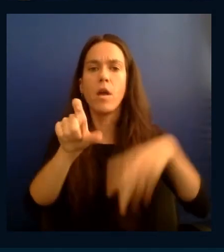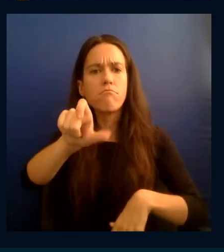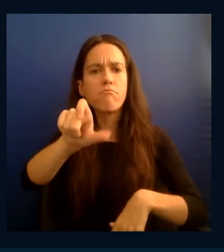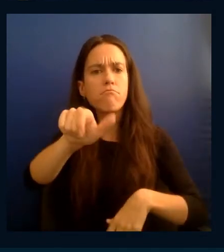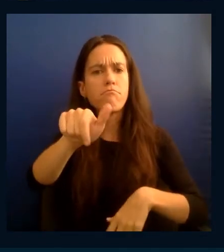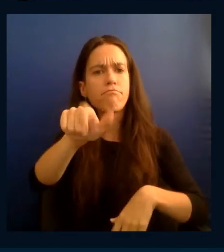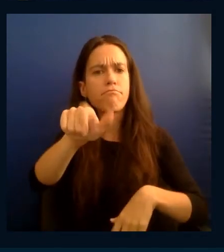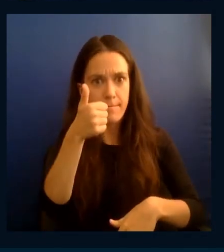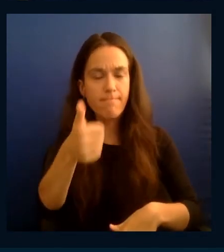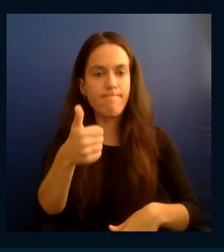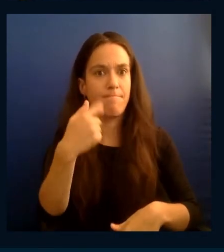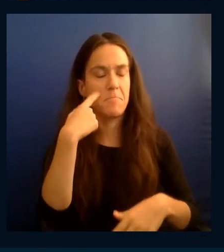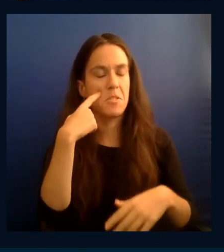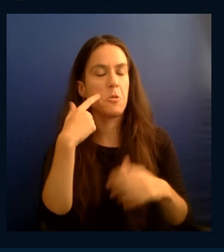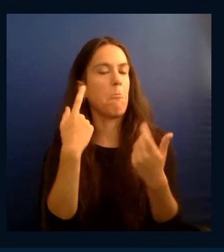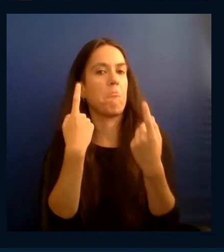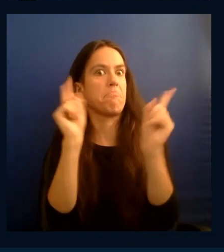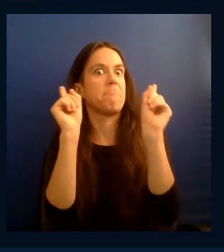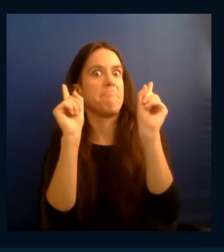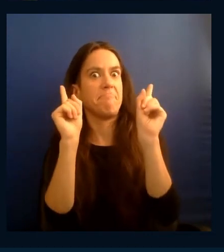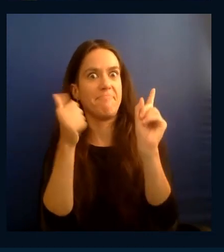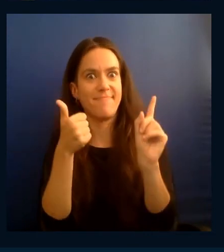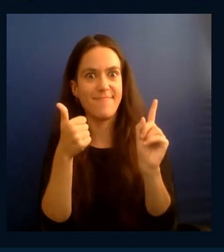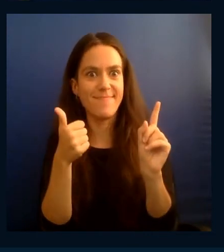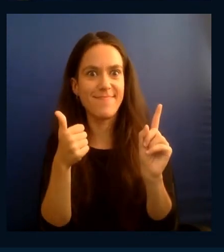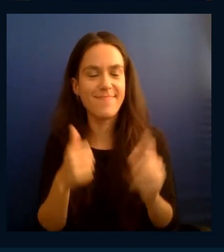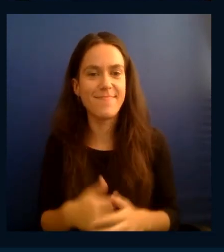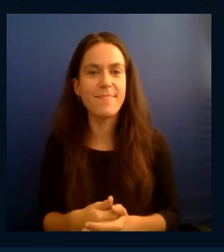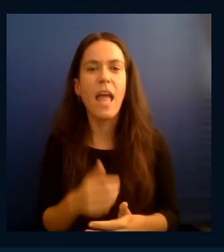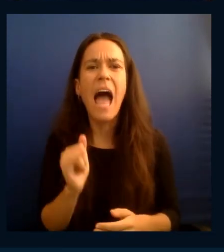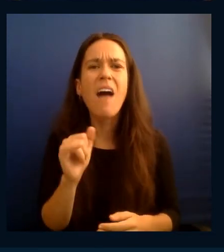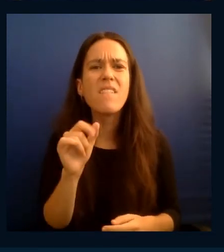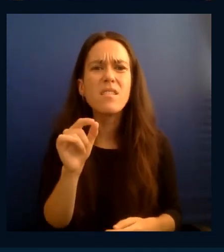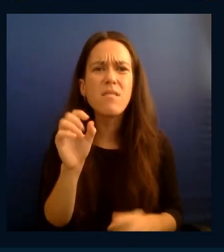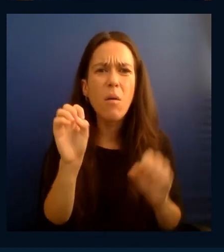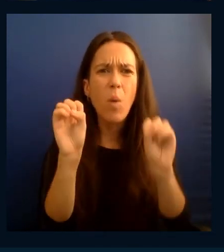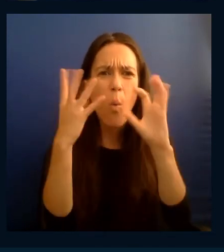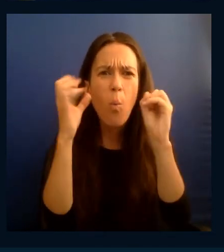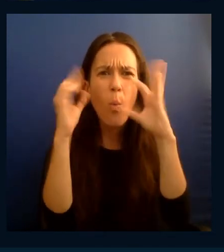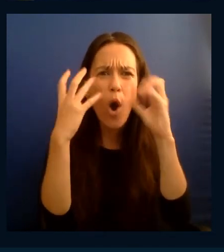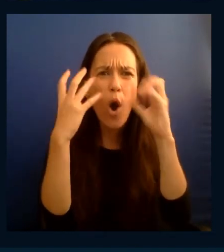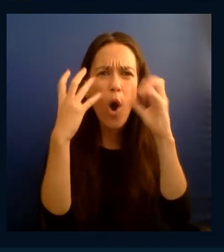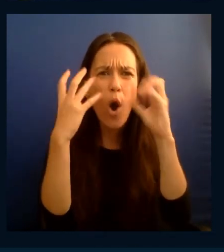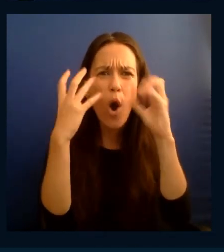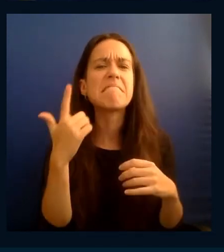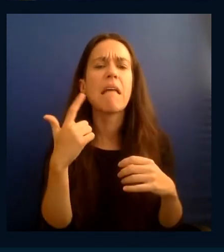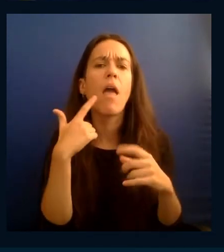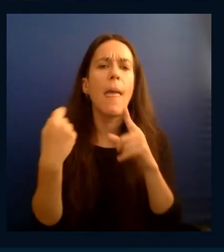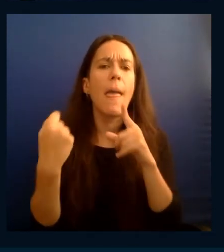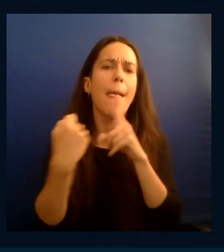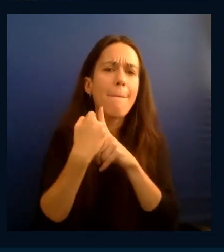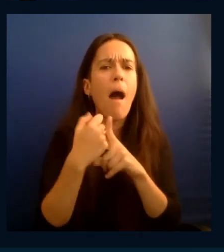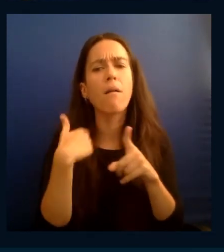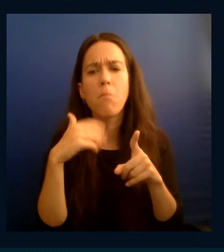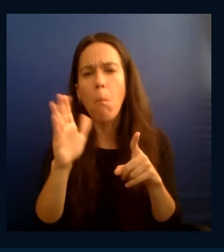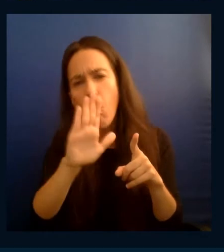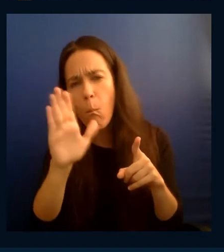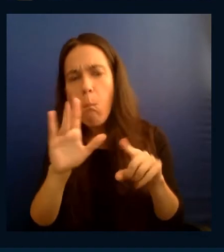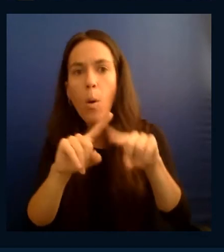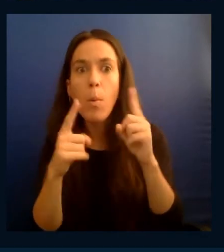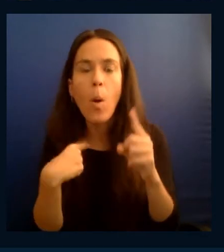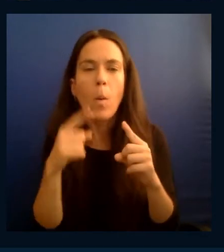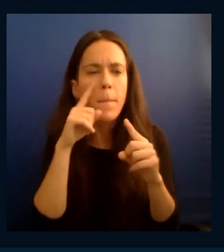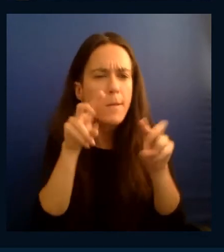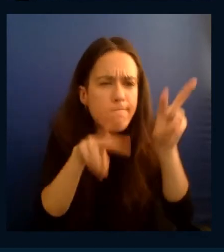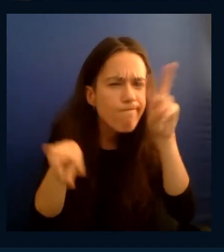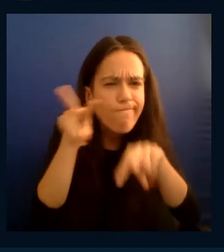see that it's been successful. This is great. Now we have a couple warnings here, nothing that's really going to affect what I'm deploying to today, but I can go through the